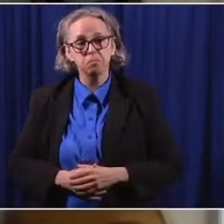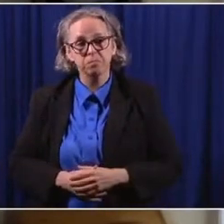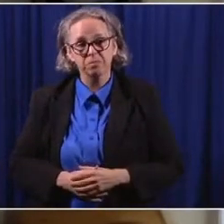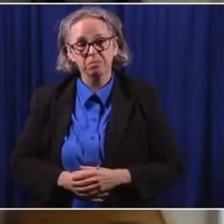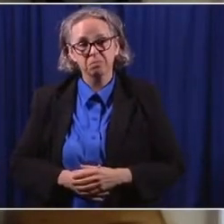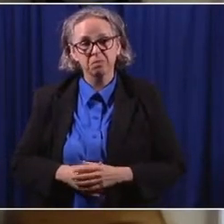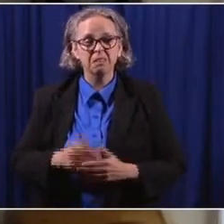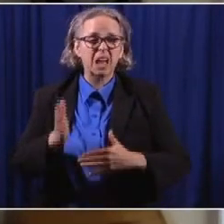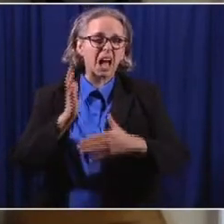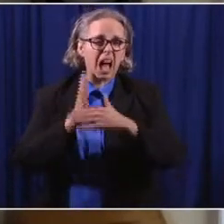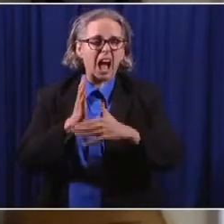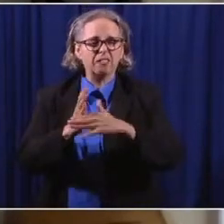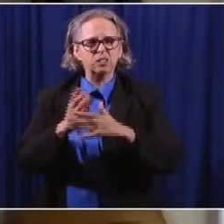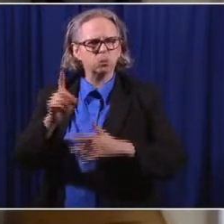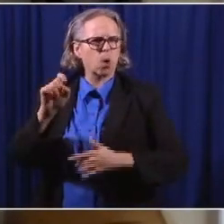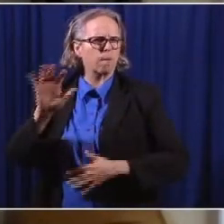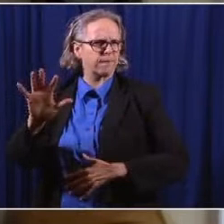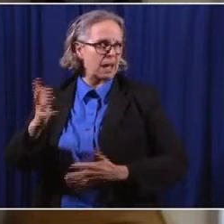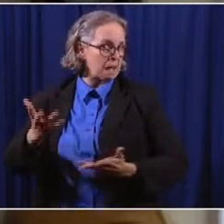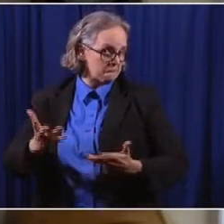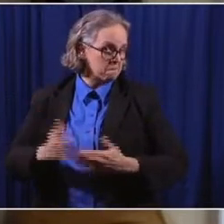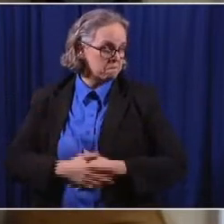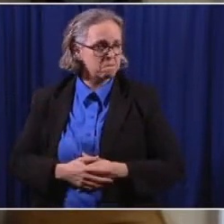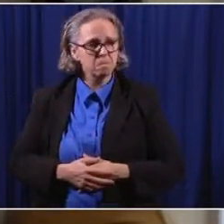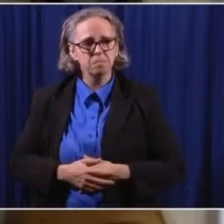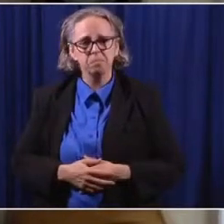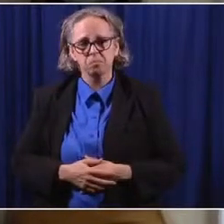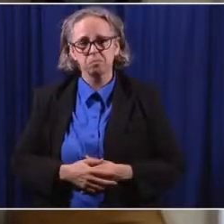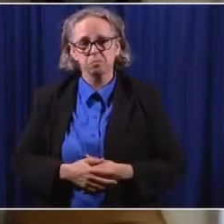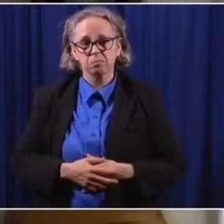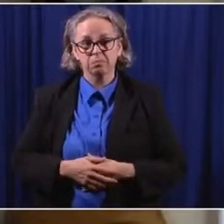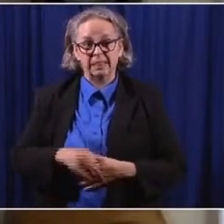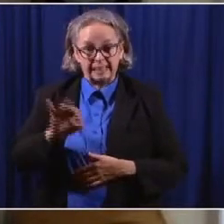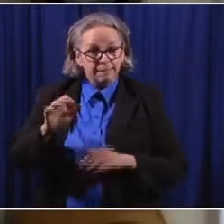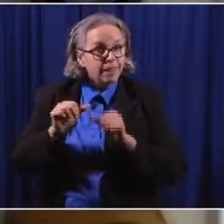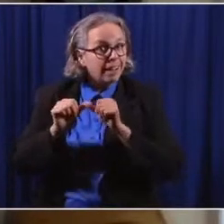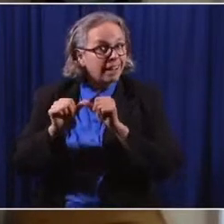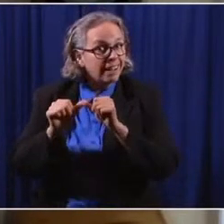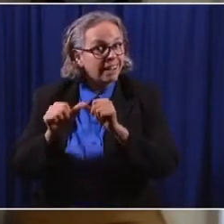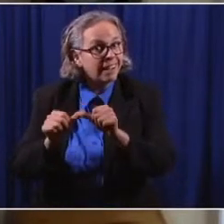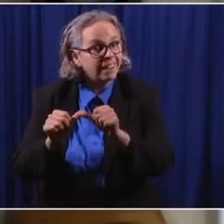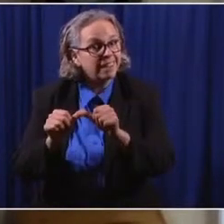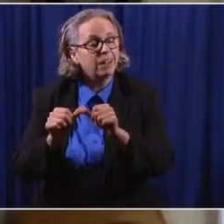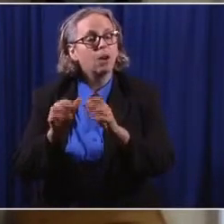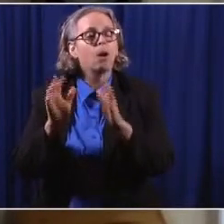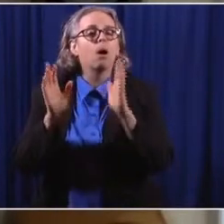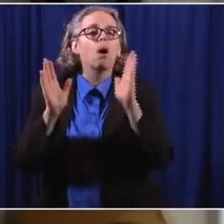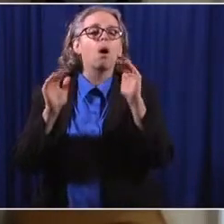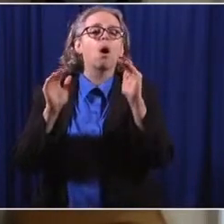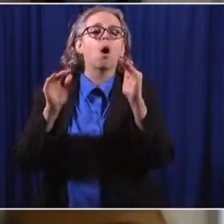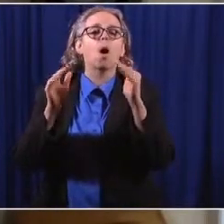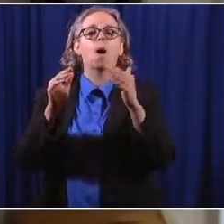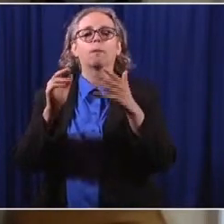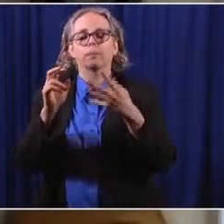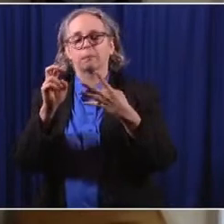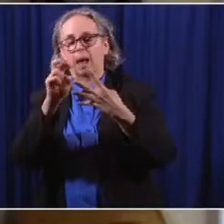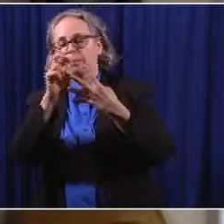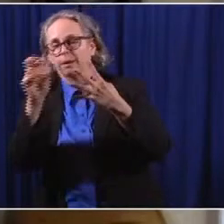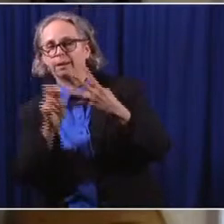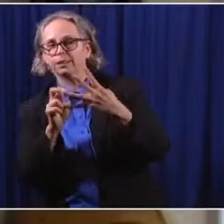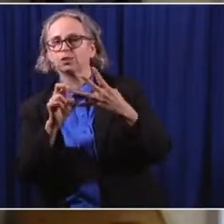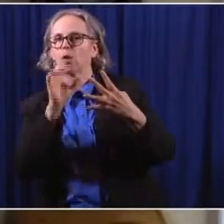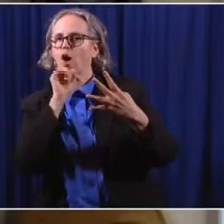105 cases. If the county continues on this trajectory, it should drop from red to orange next week. So again, most